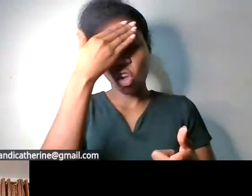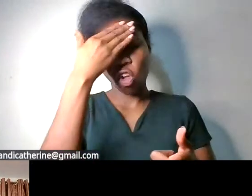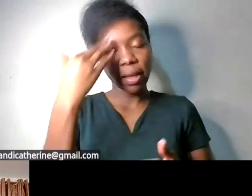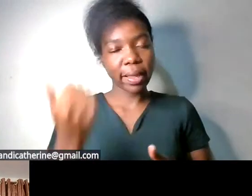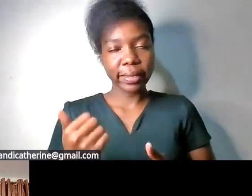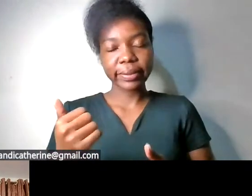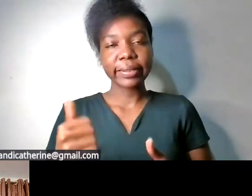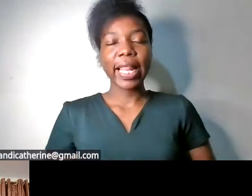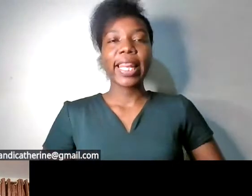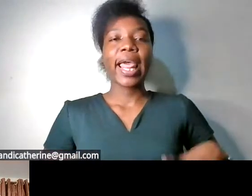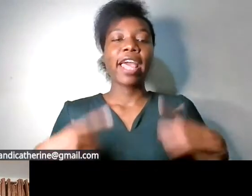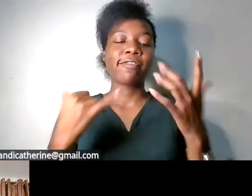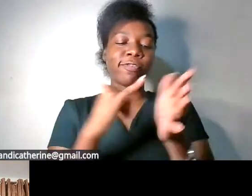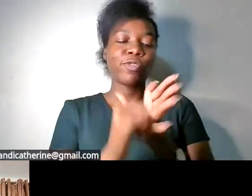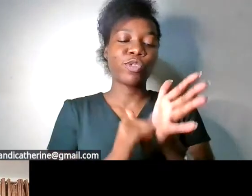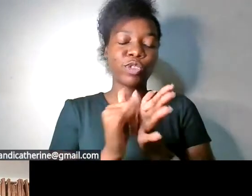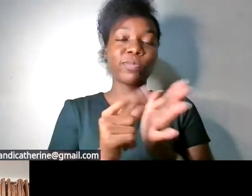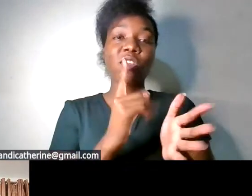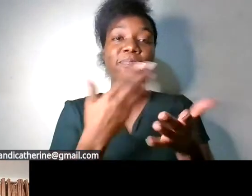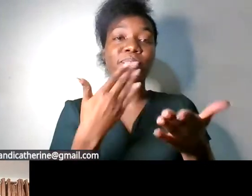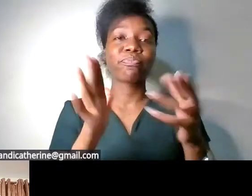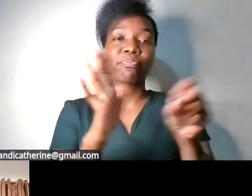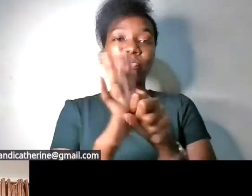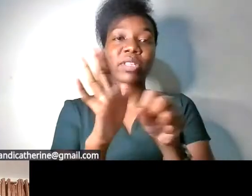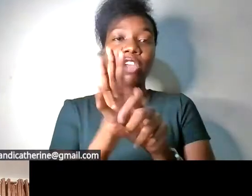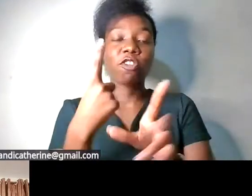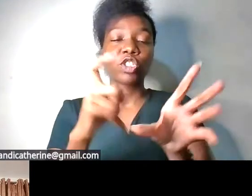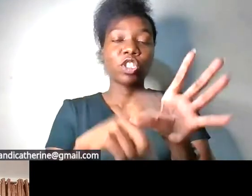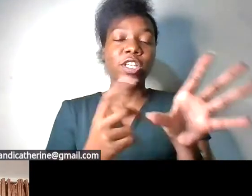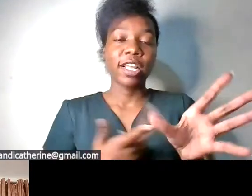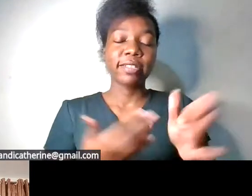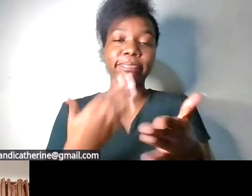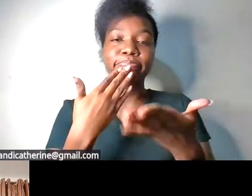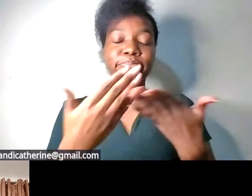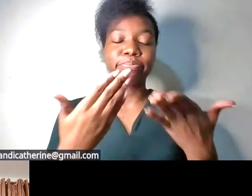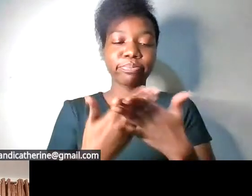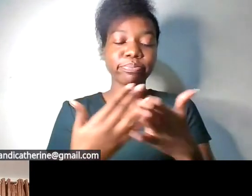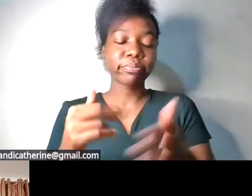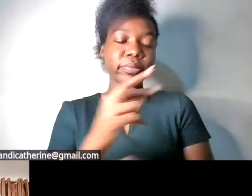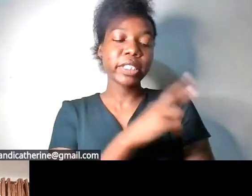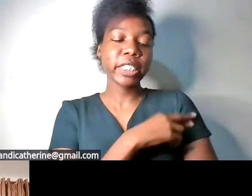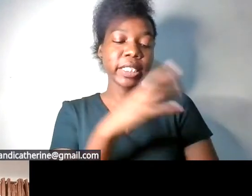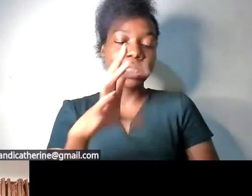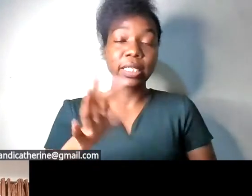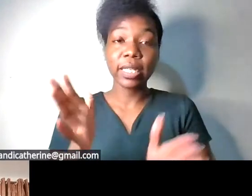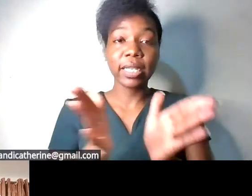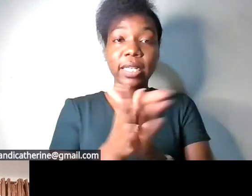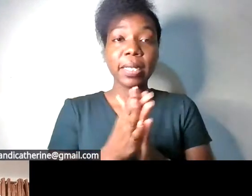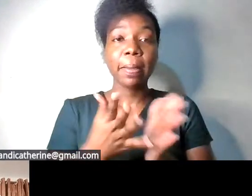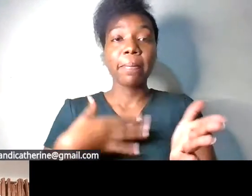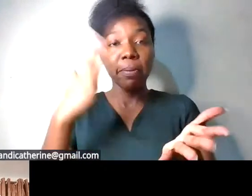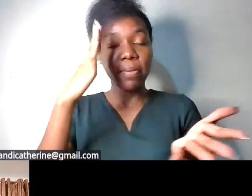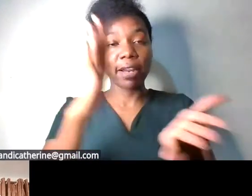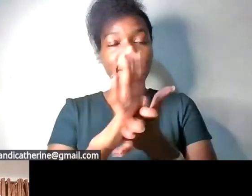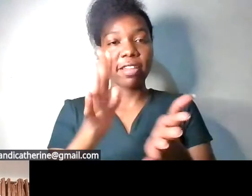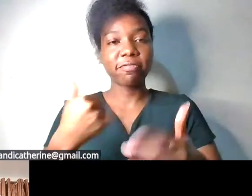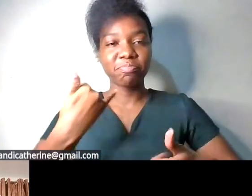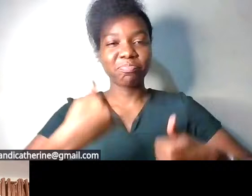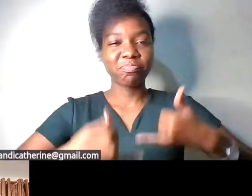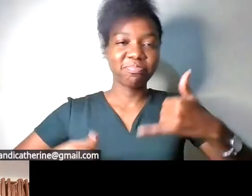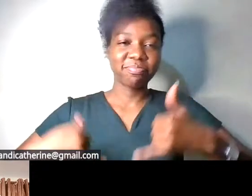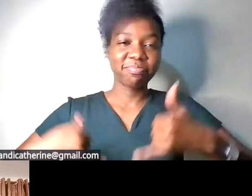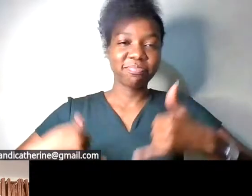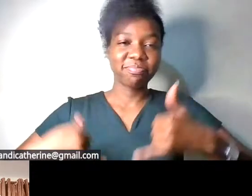on YouTube. So, and thank you very much for joining us. Thank you, Richard. I believe we had a lot of fun. I need to share some of